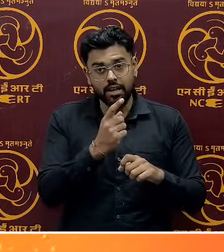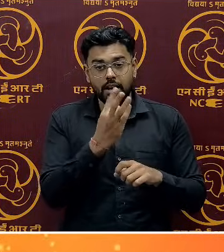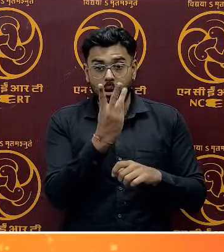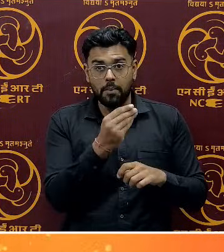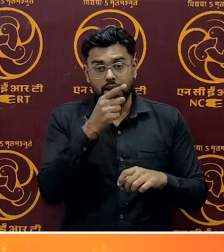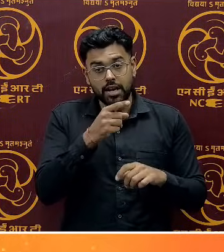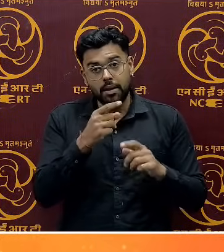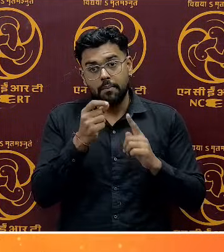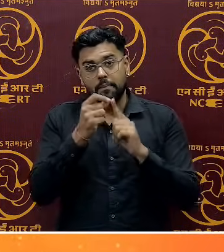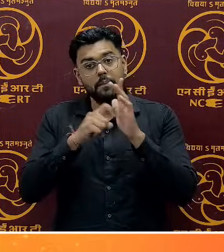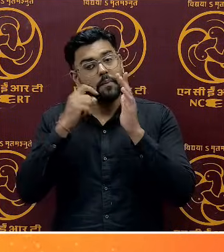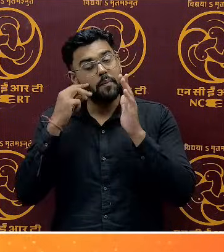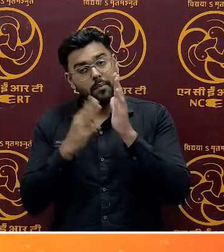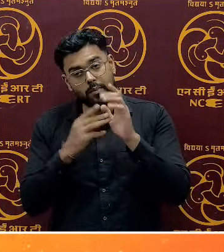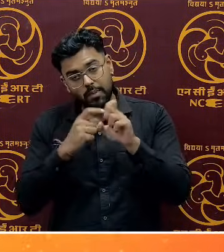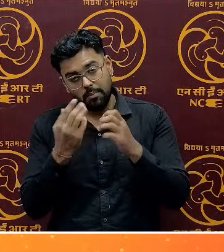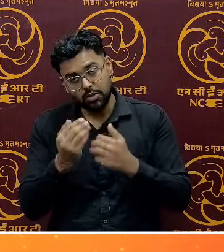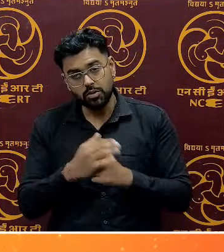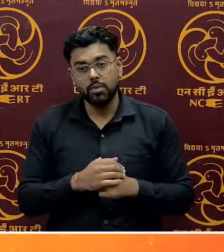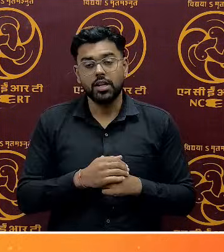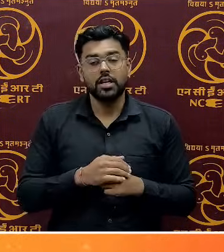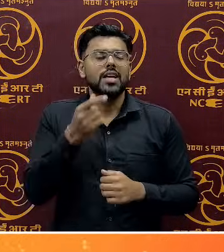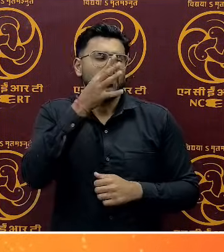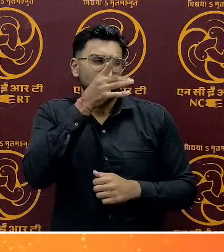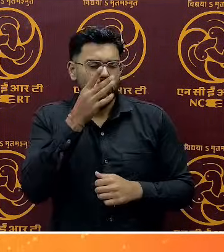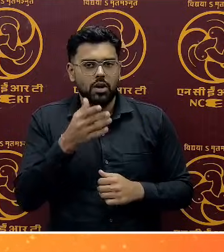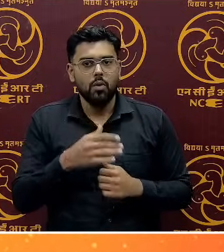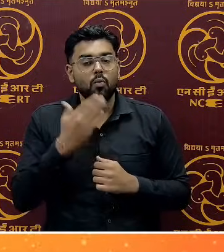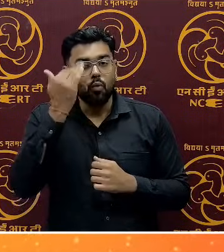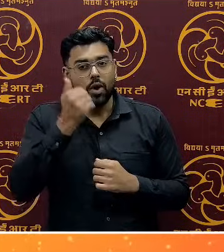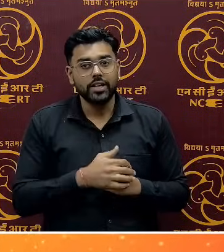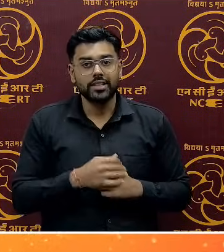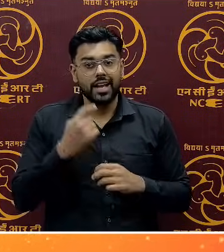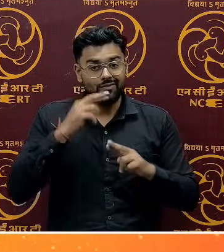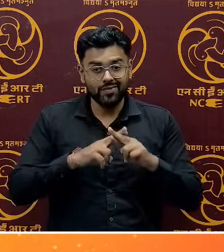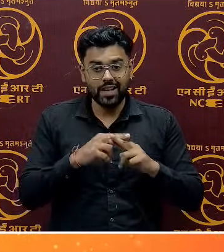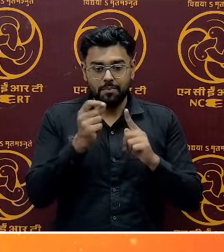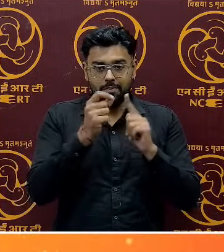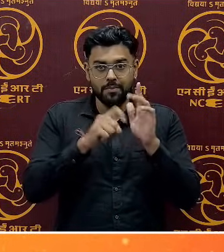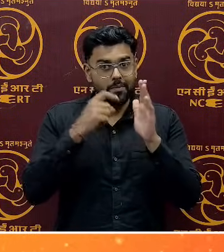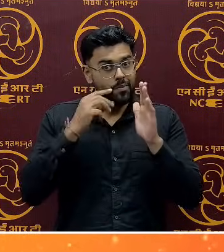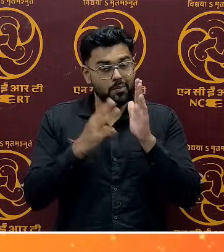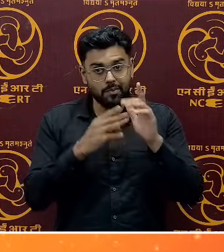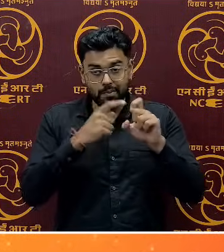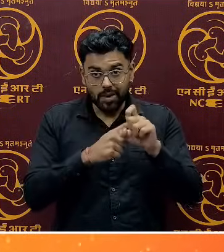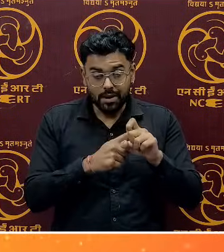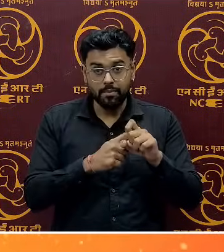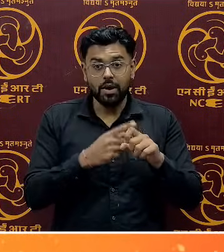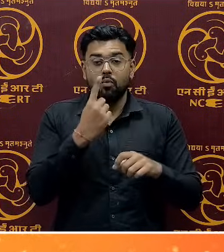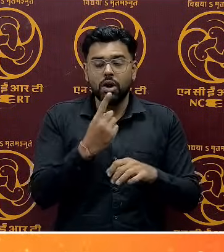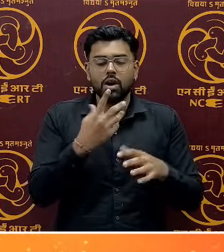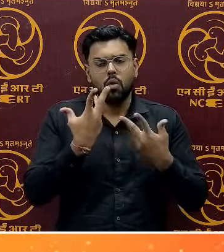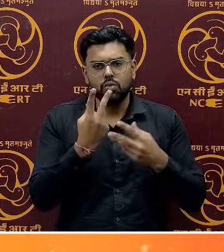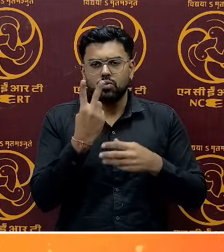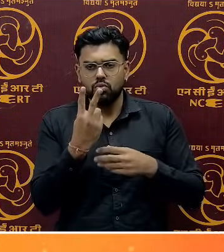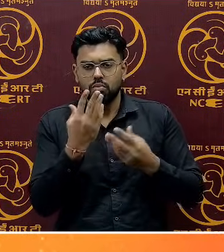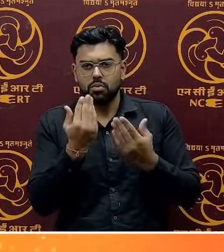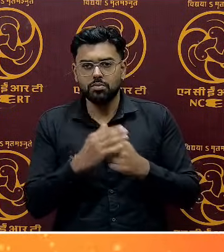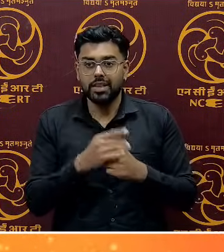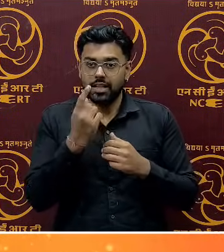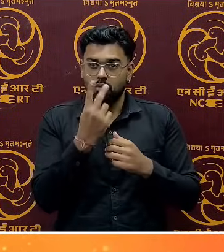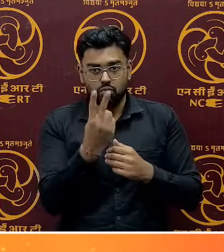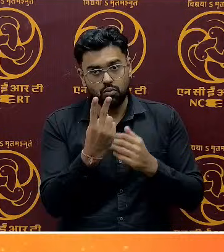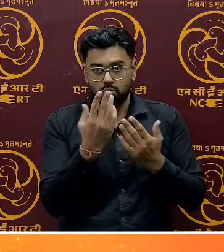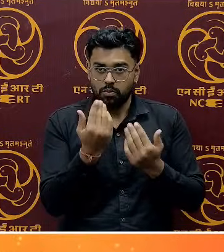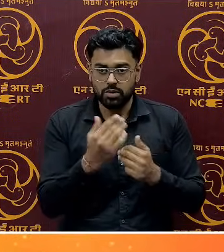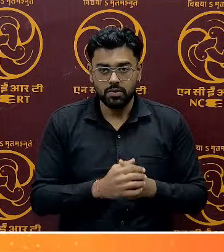is false. Because product of 2 or more primes will always have more than 2 divisors. Yeah.